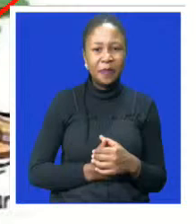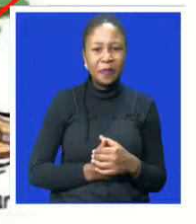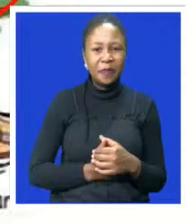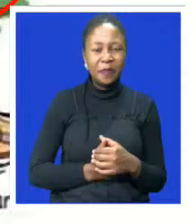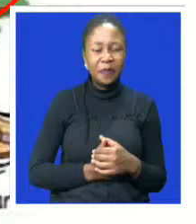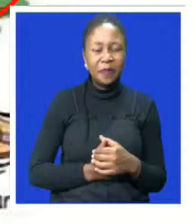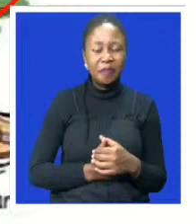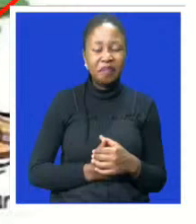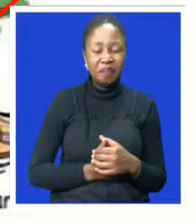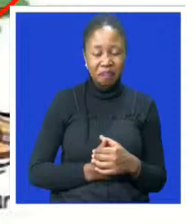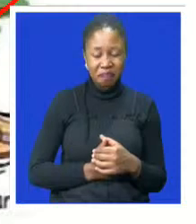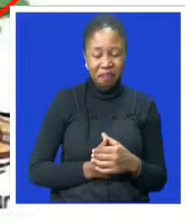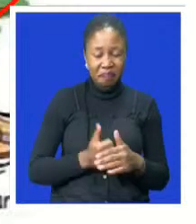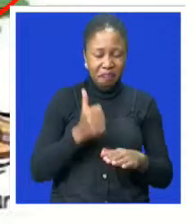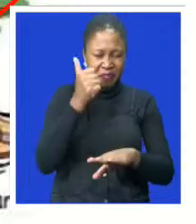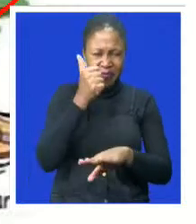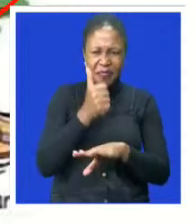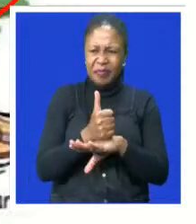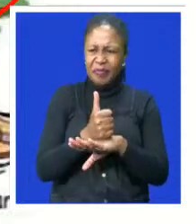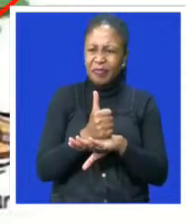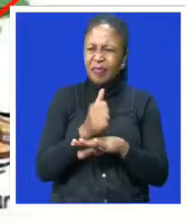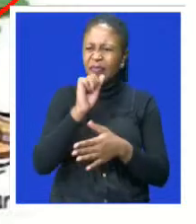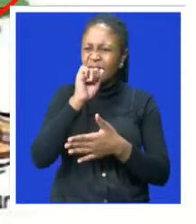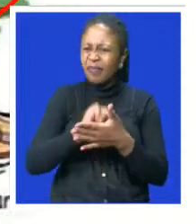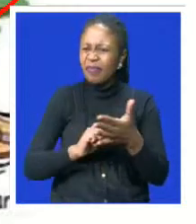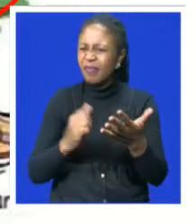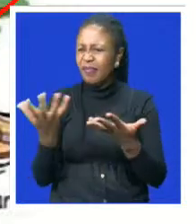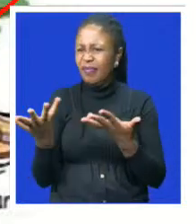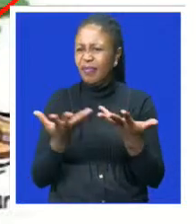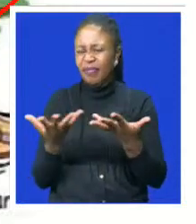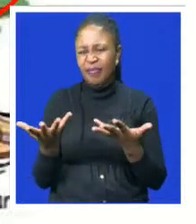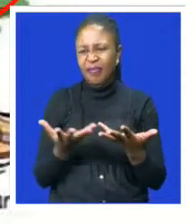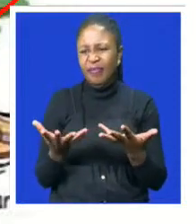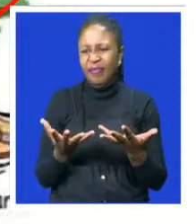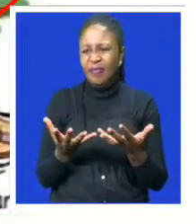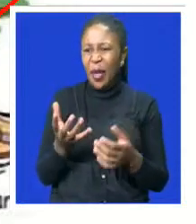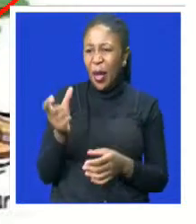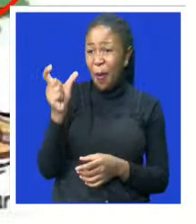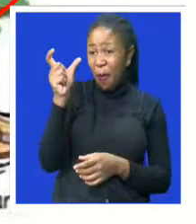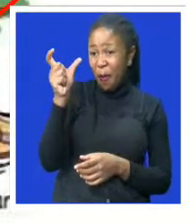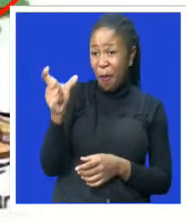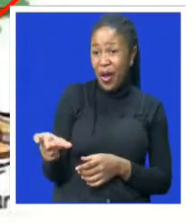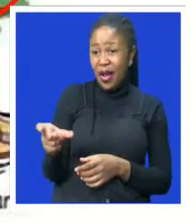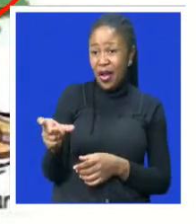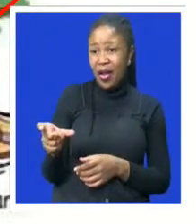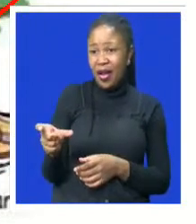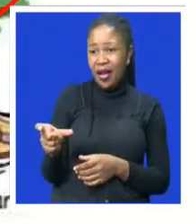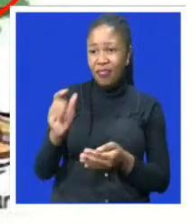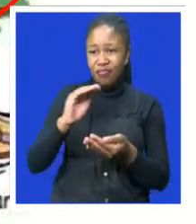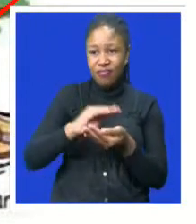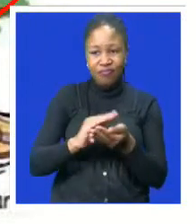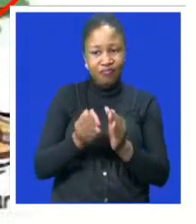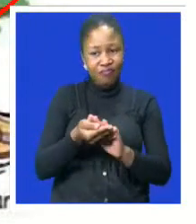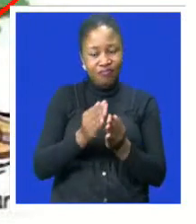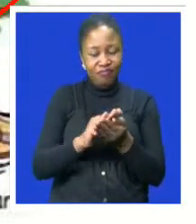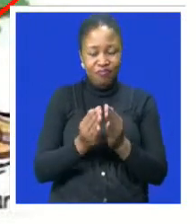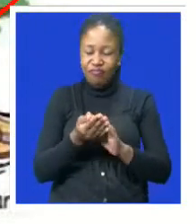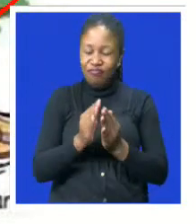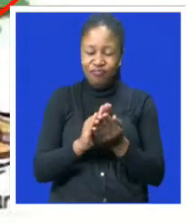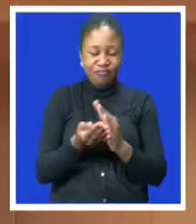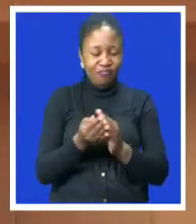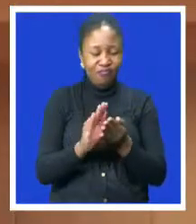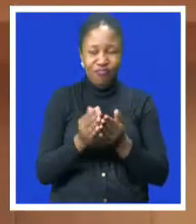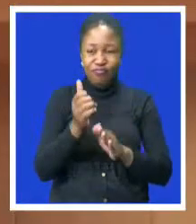The chair is made by human. It was made by people. They make